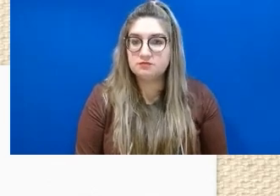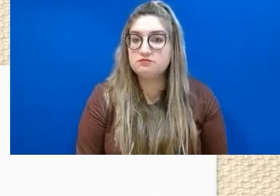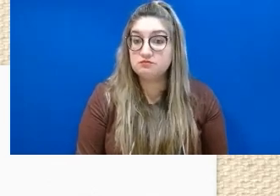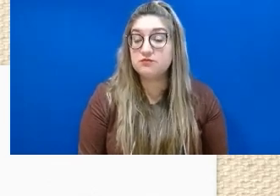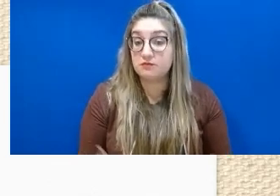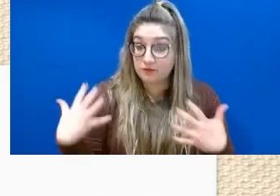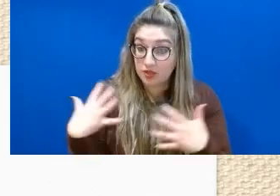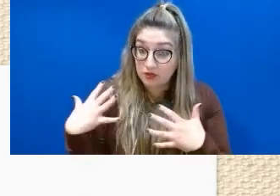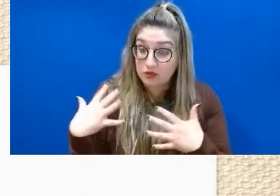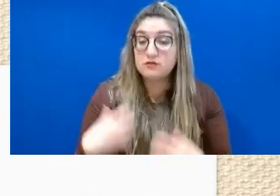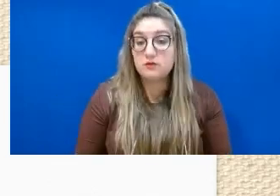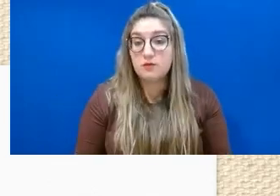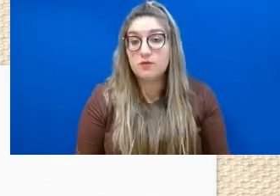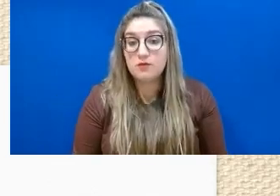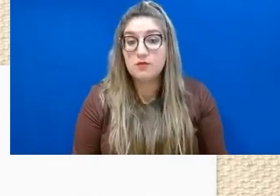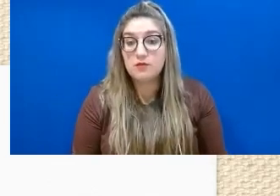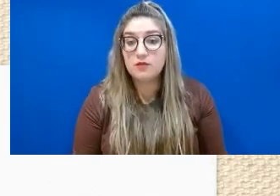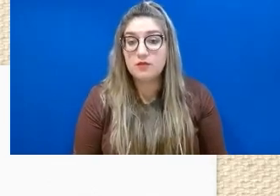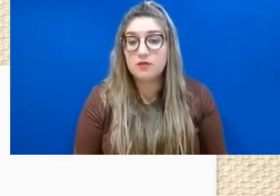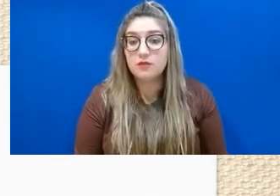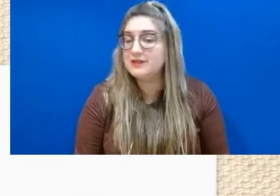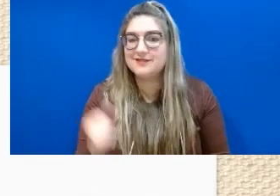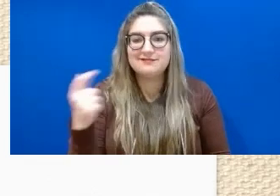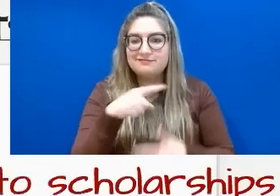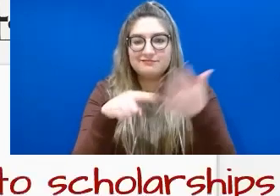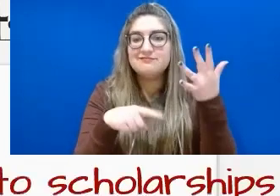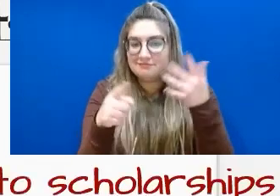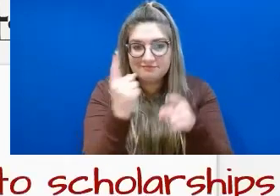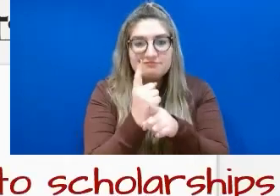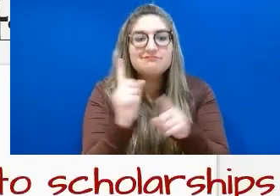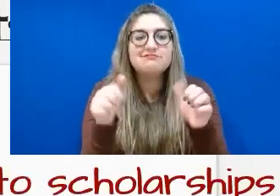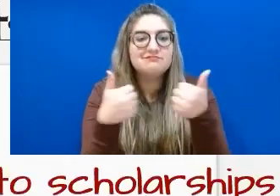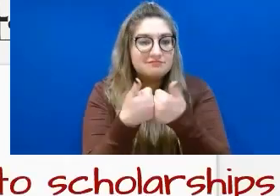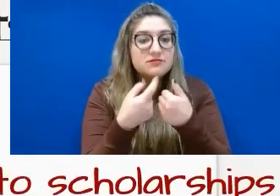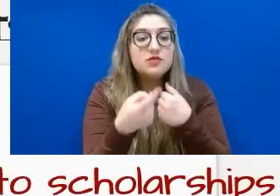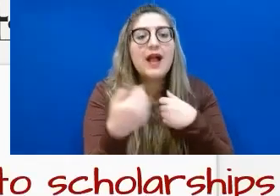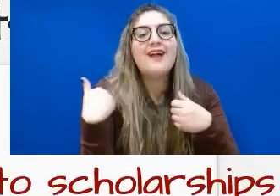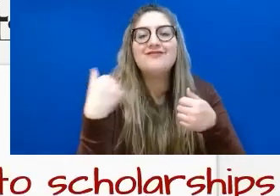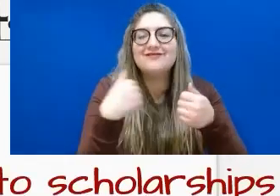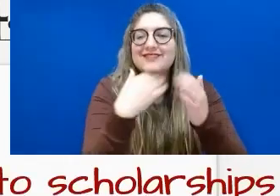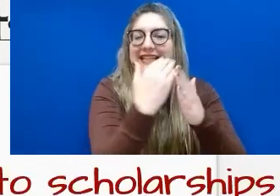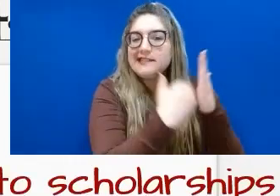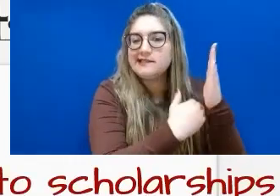Let's see. Yeah, all those challenges they do face them. I do have a list of over here for